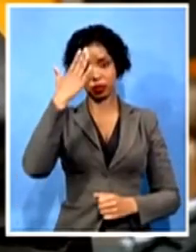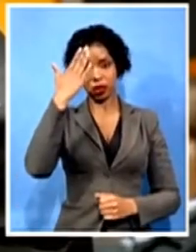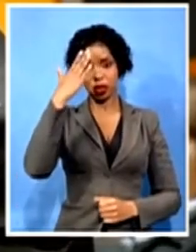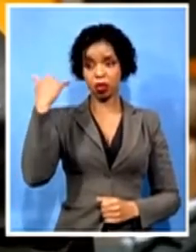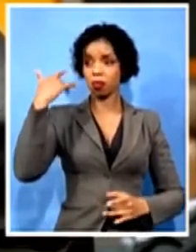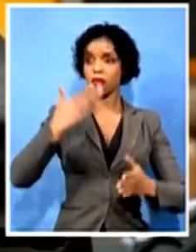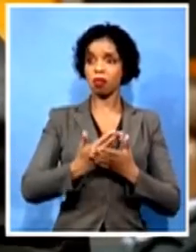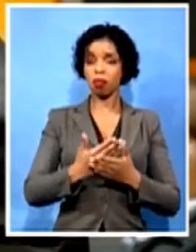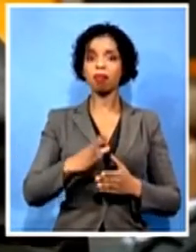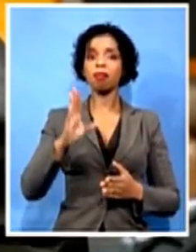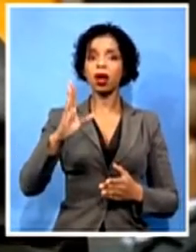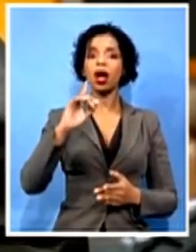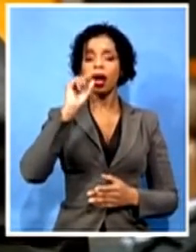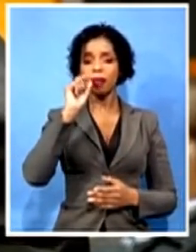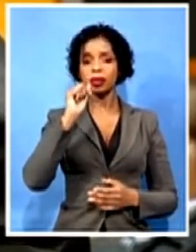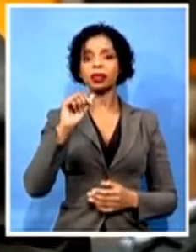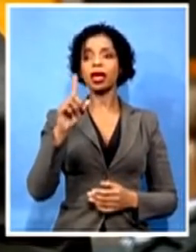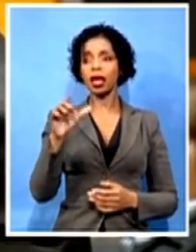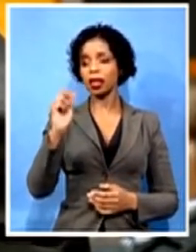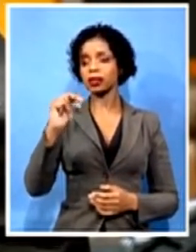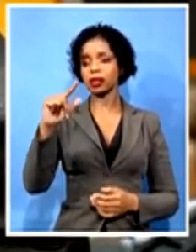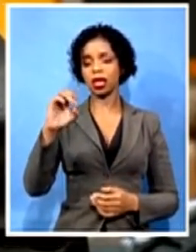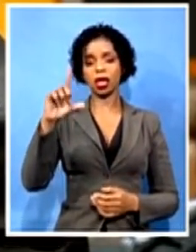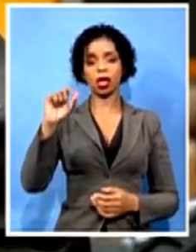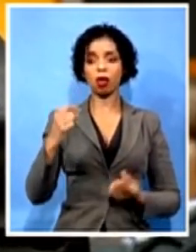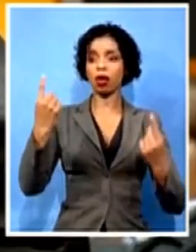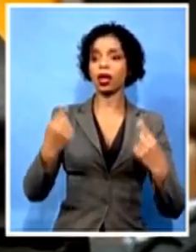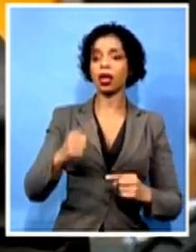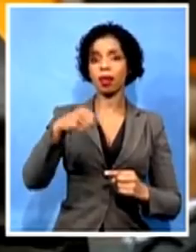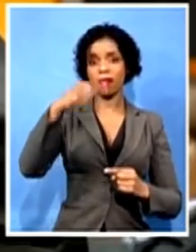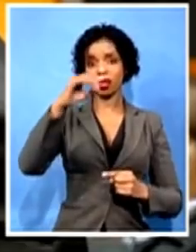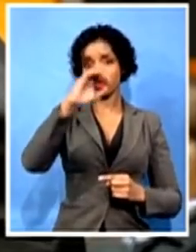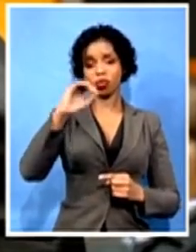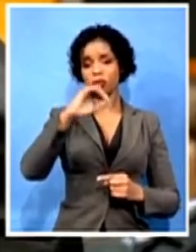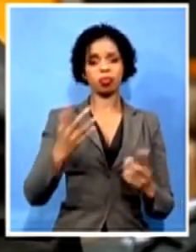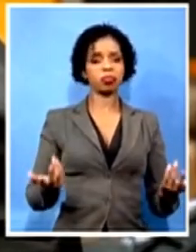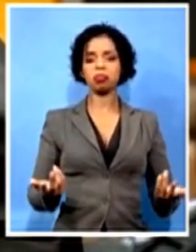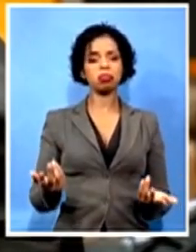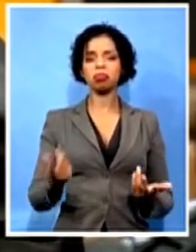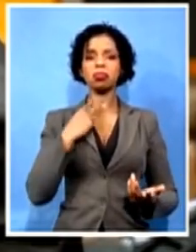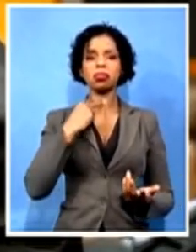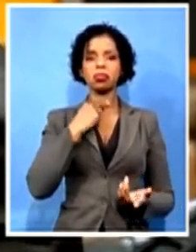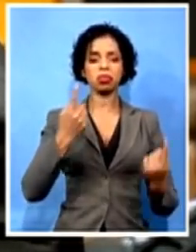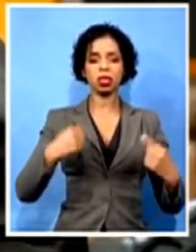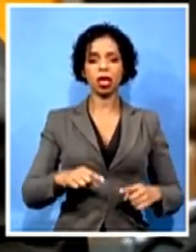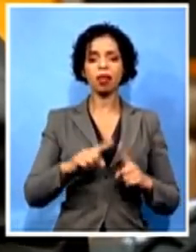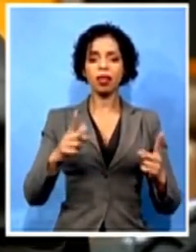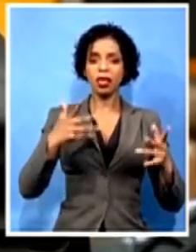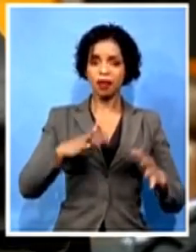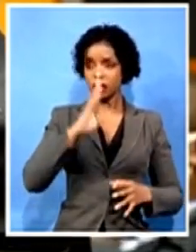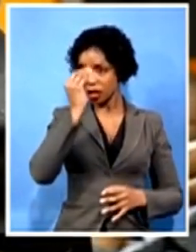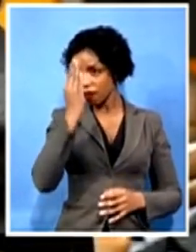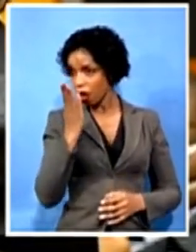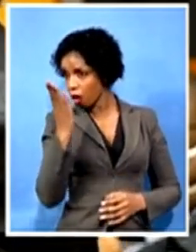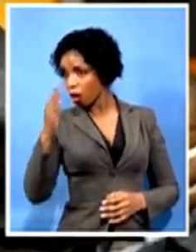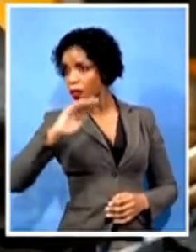constant contact with Advocate Nkonyane, saying, listen, I'm sorry, he was in hospital recently. I didn't even know he was in